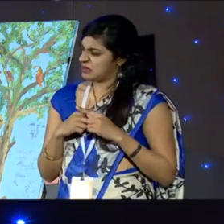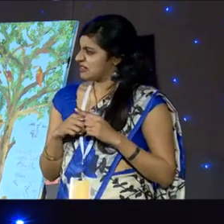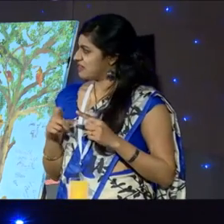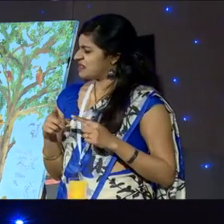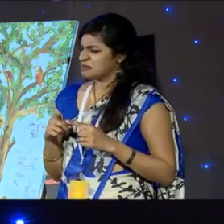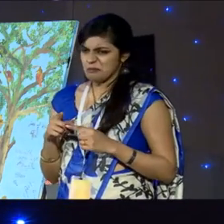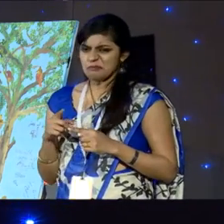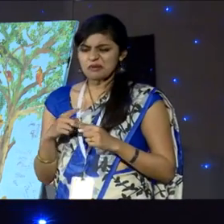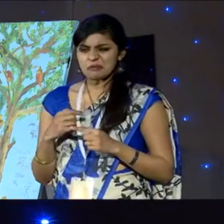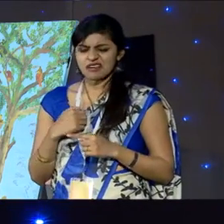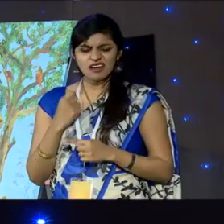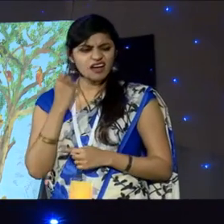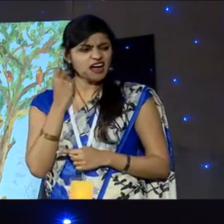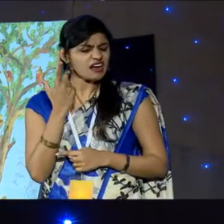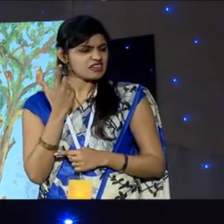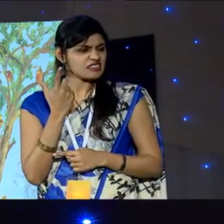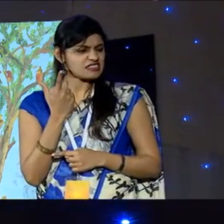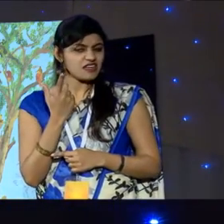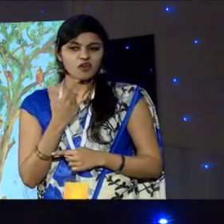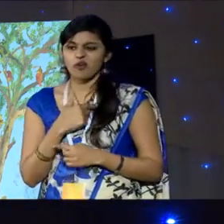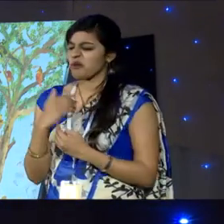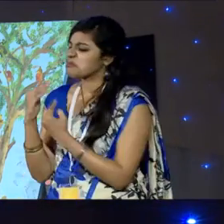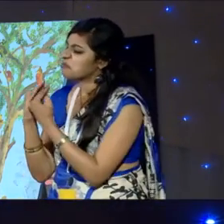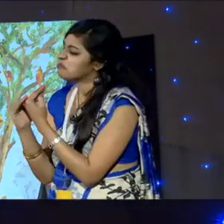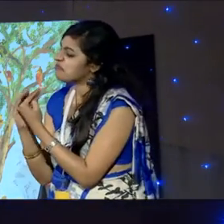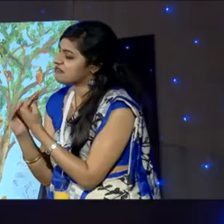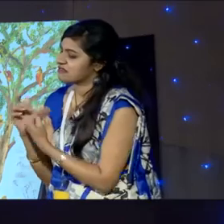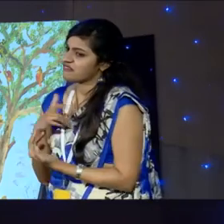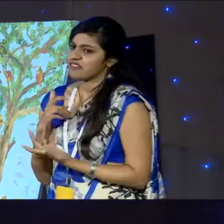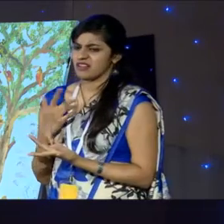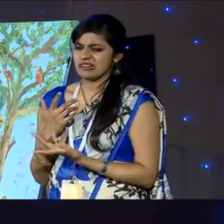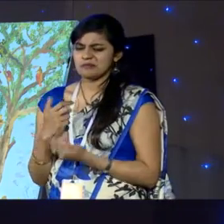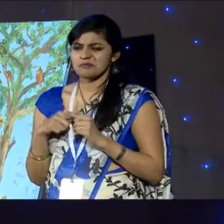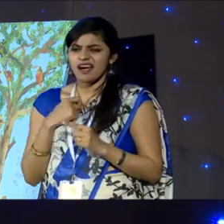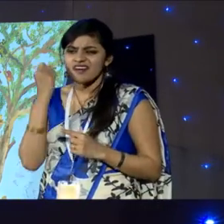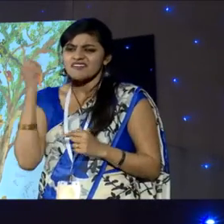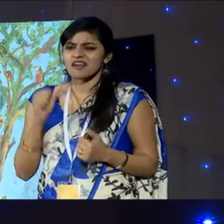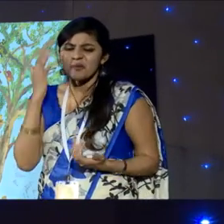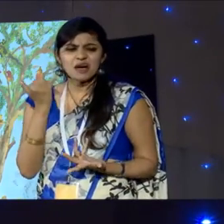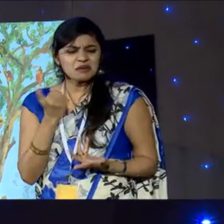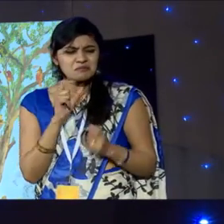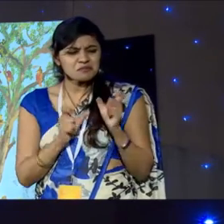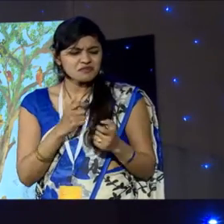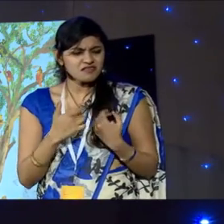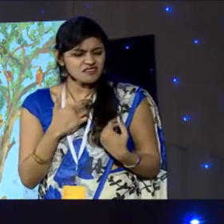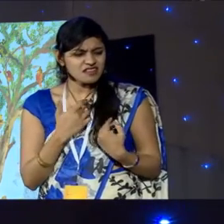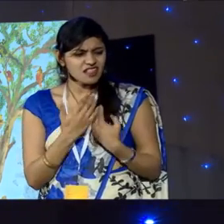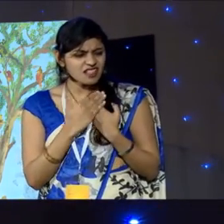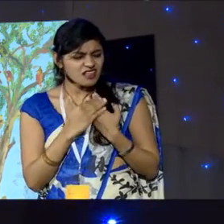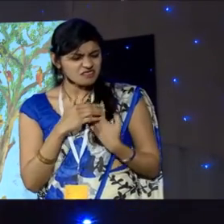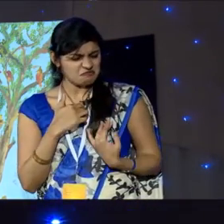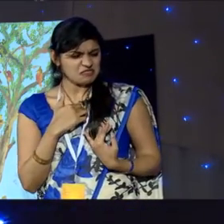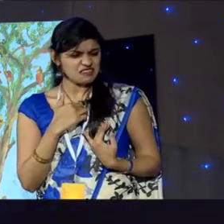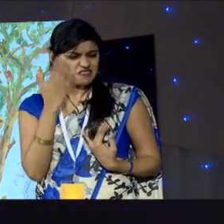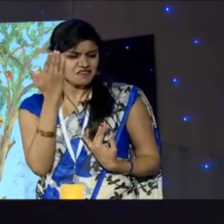I couldn't understand why people felt sorry for me. I mean, what was the problem, right? I was never able to make sense